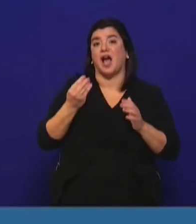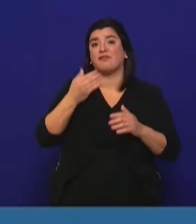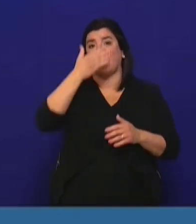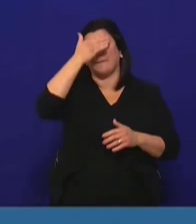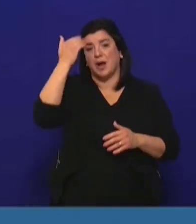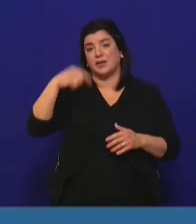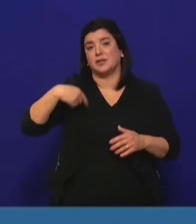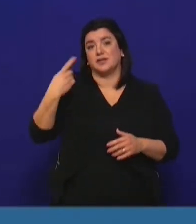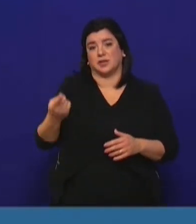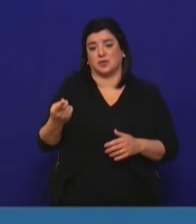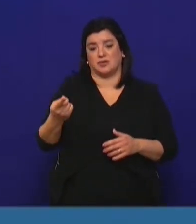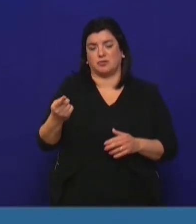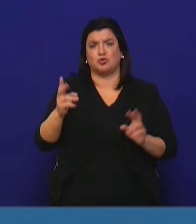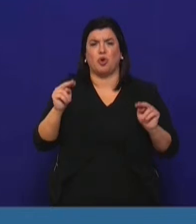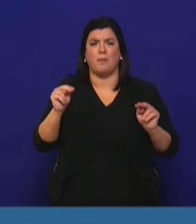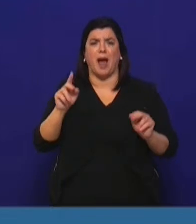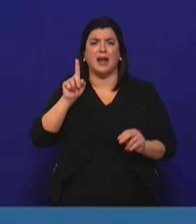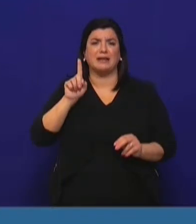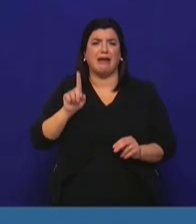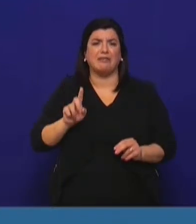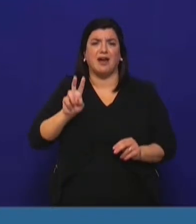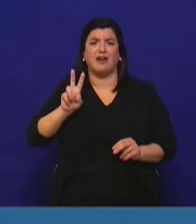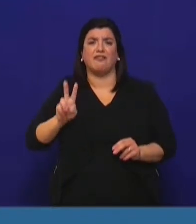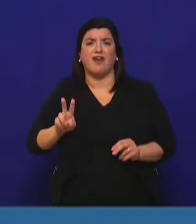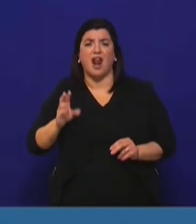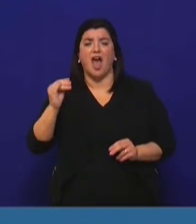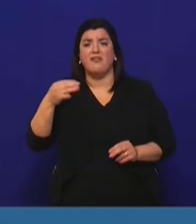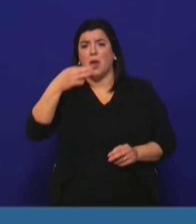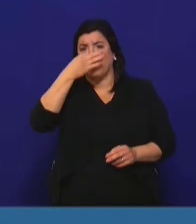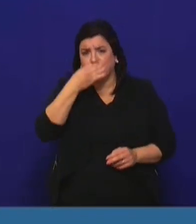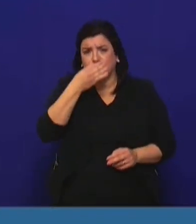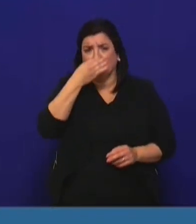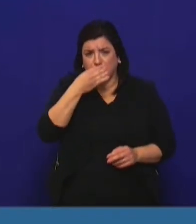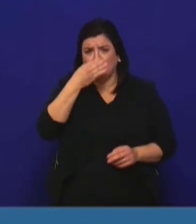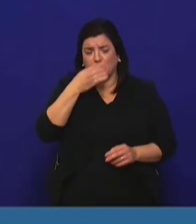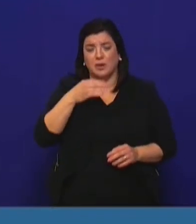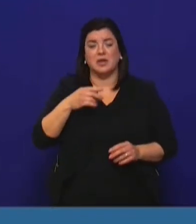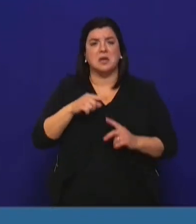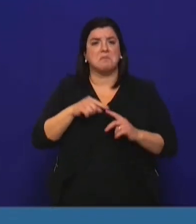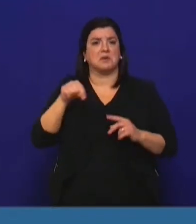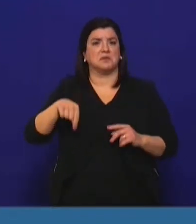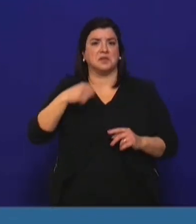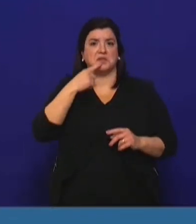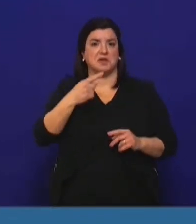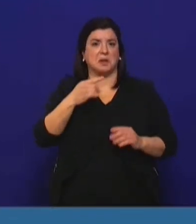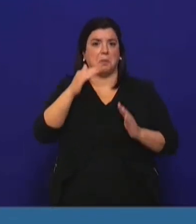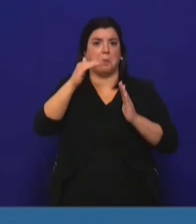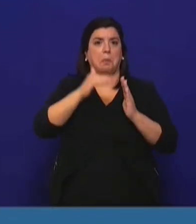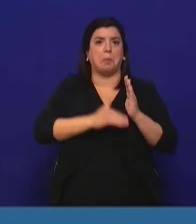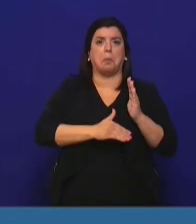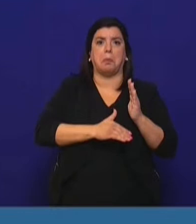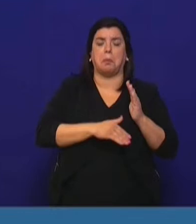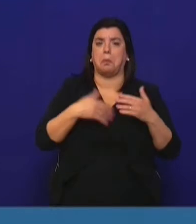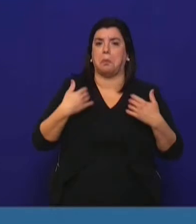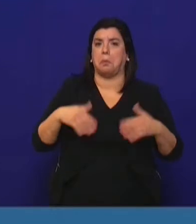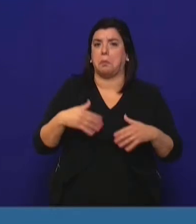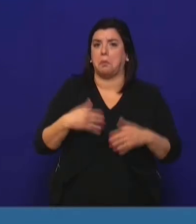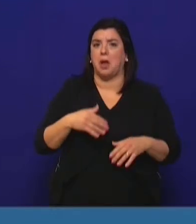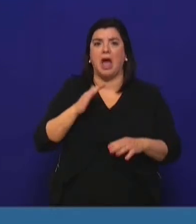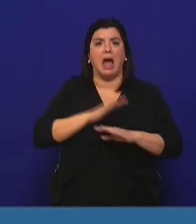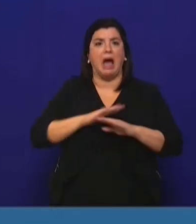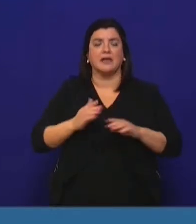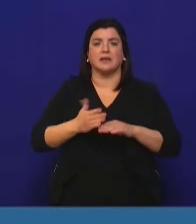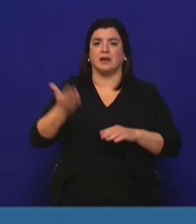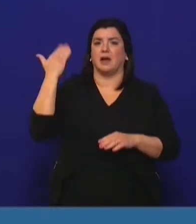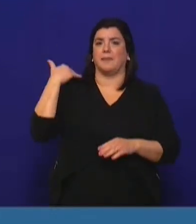dan iż-żmien aħna jkollna ħafna każijiet tal-influenza għaddejjin, però din is-sena rajna xi ħaġa li ma rajnija qatt qabel fejn ma